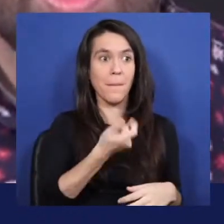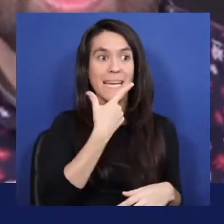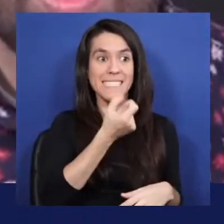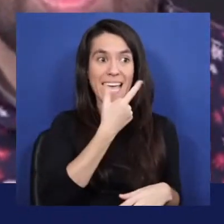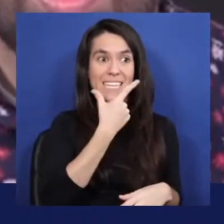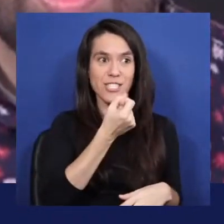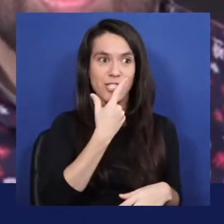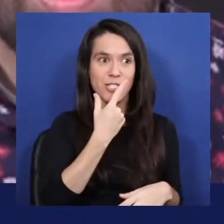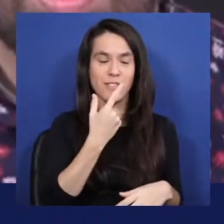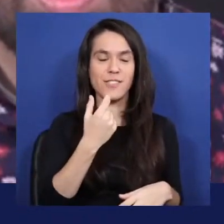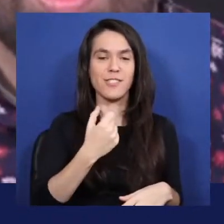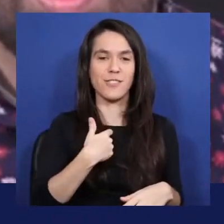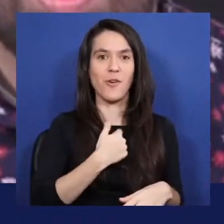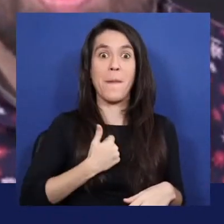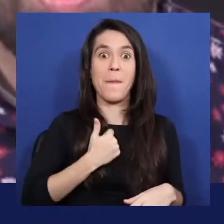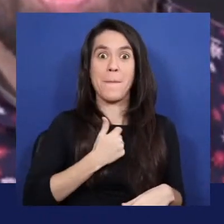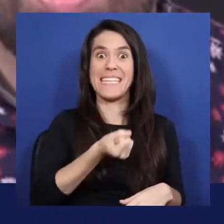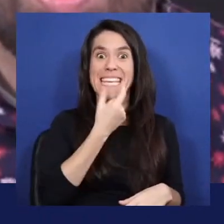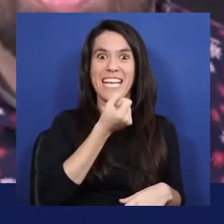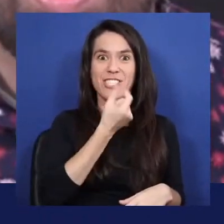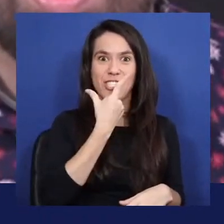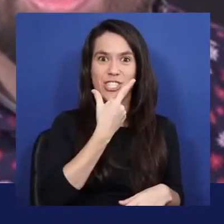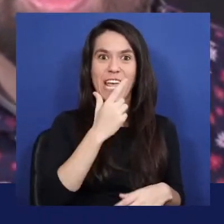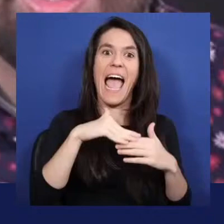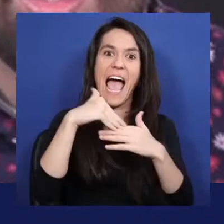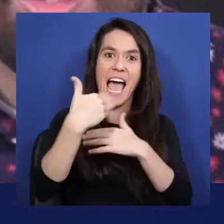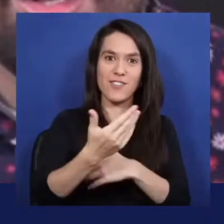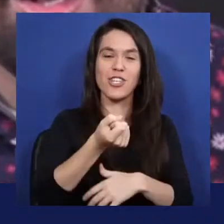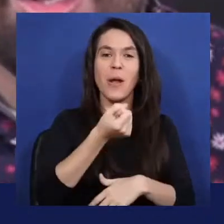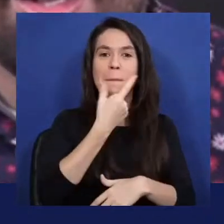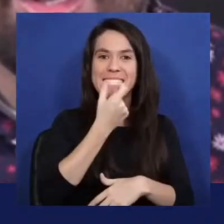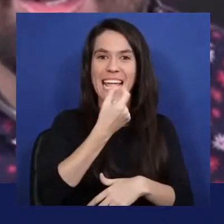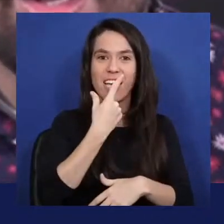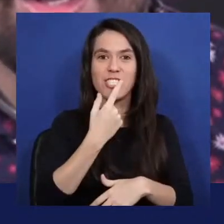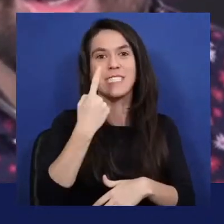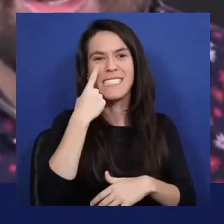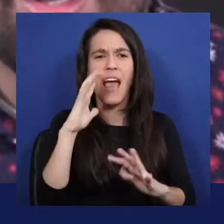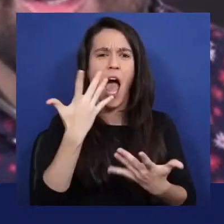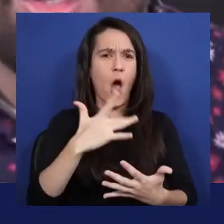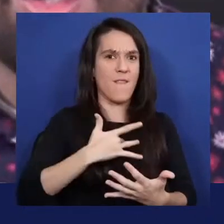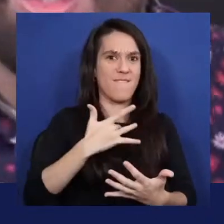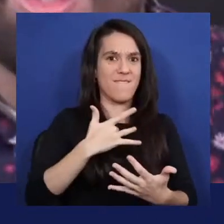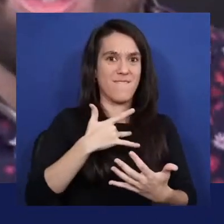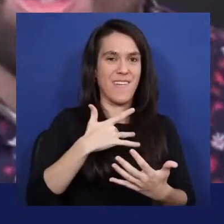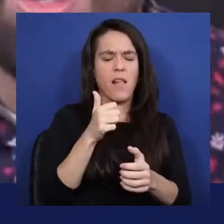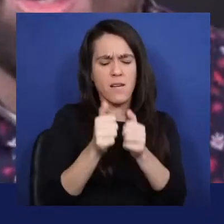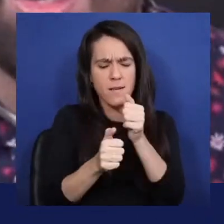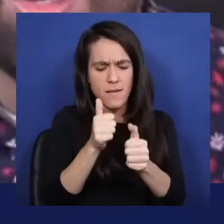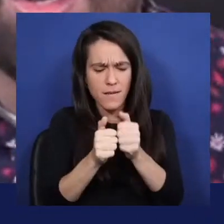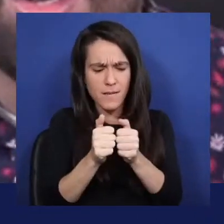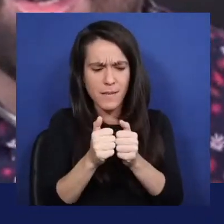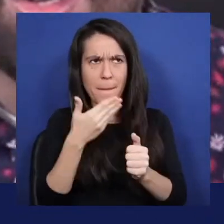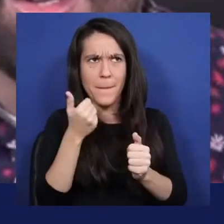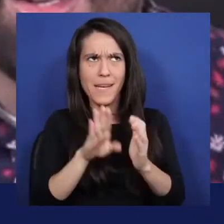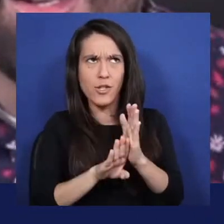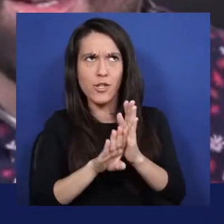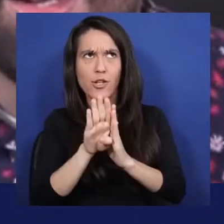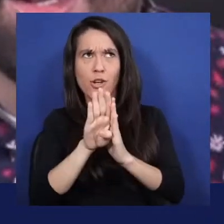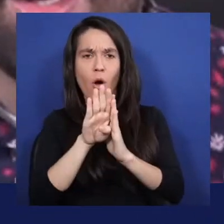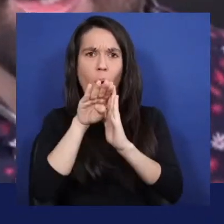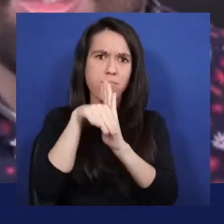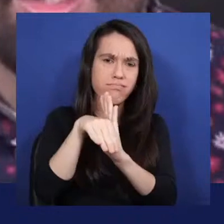you choose, okay, I feel good, or I feel bad. And when I saw that drop down, I'm like, okay, my mood is down right away.